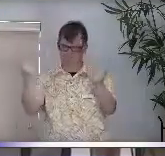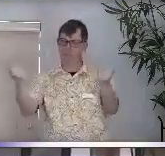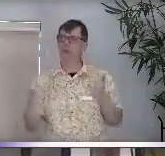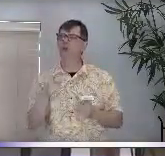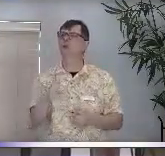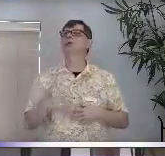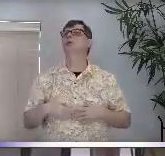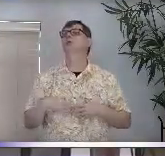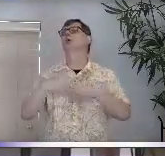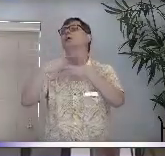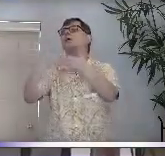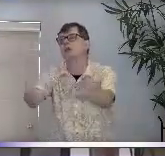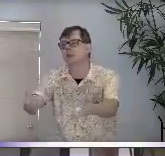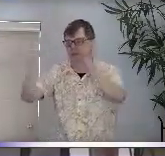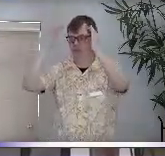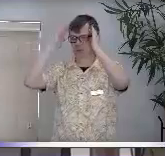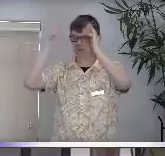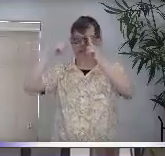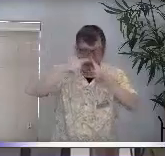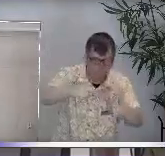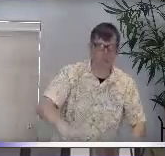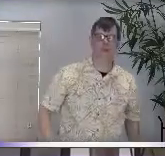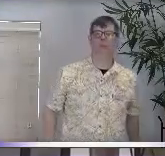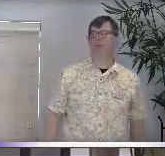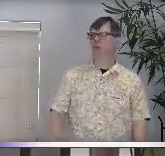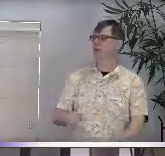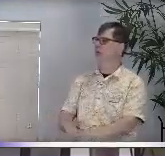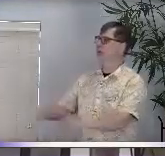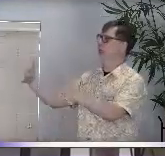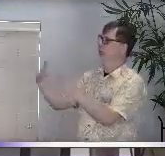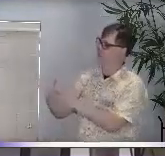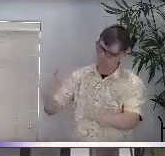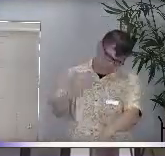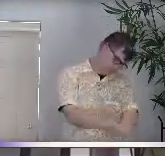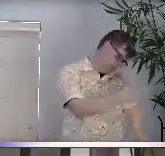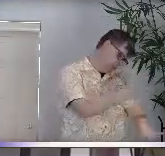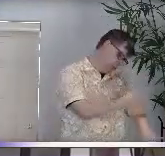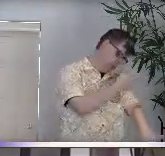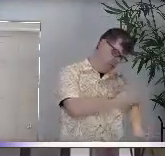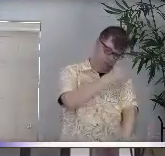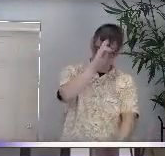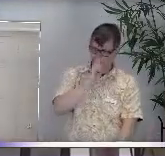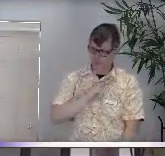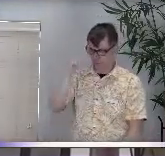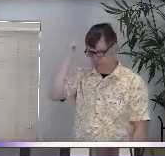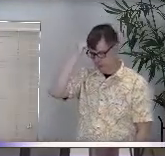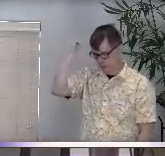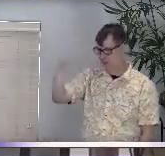give attention to. So once we start the process of recognizing our brain